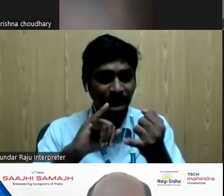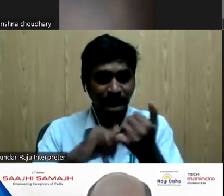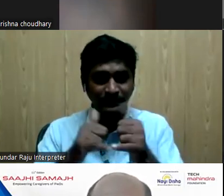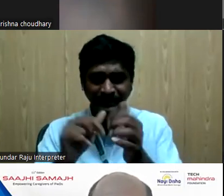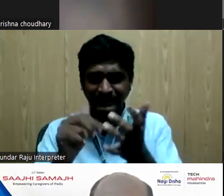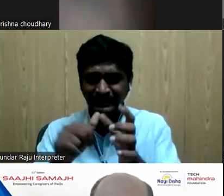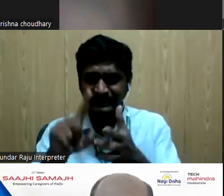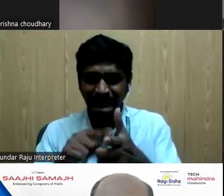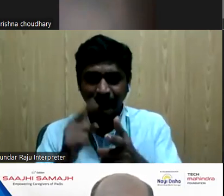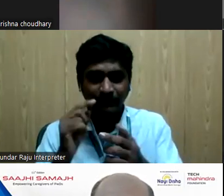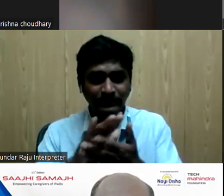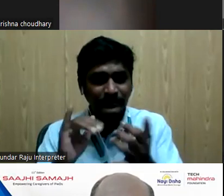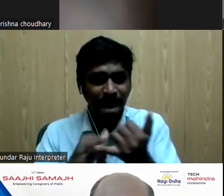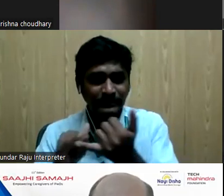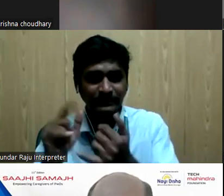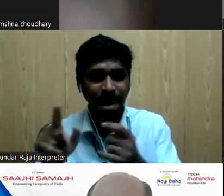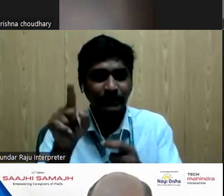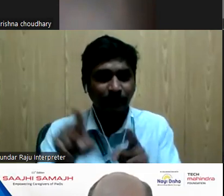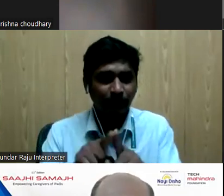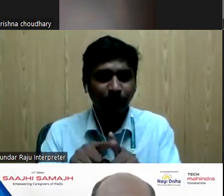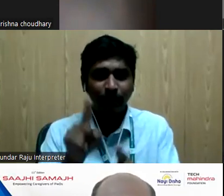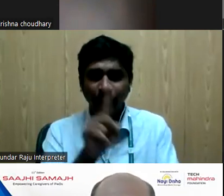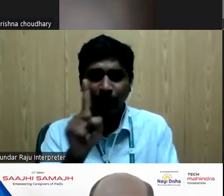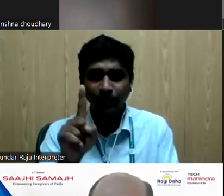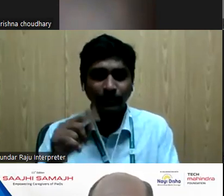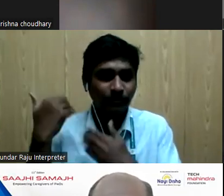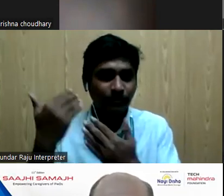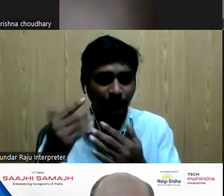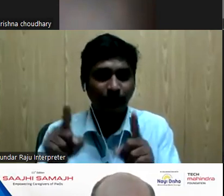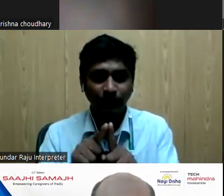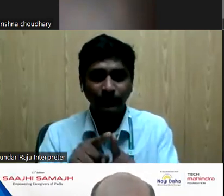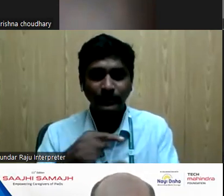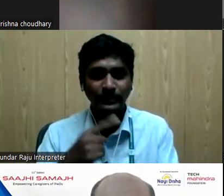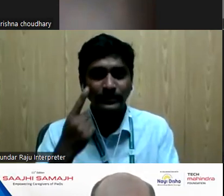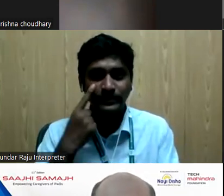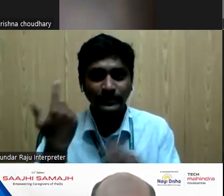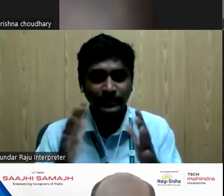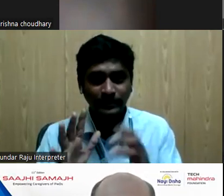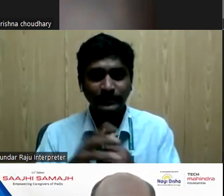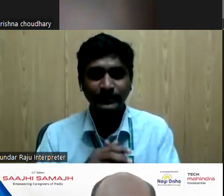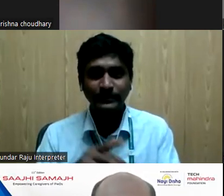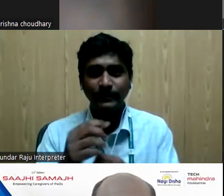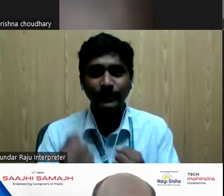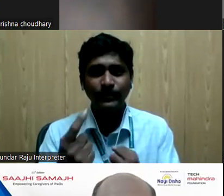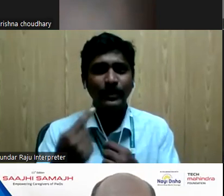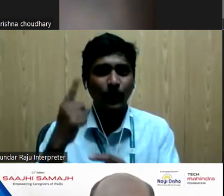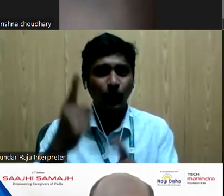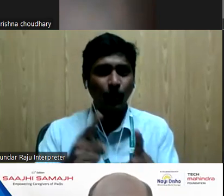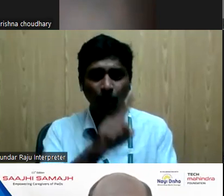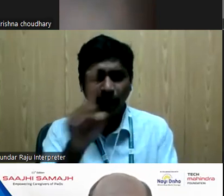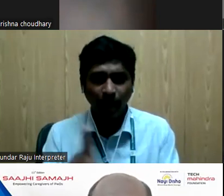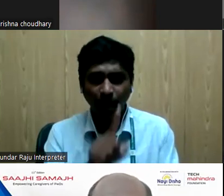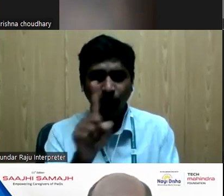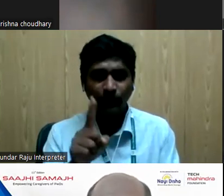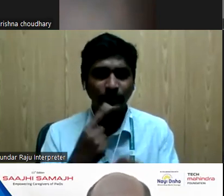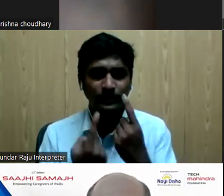This is the 11th one. And I think in just these, last 1 hour or so that we've been talking, so much